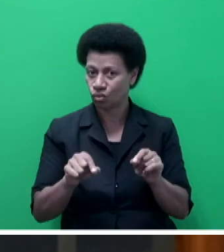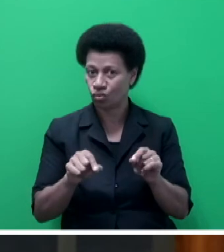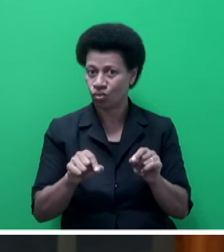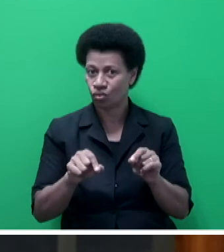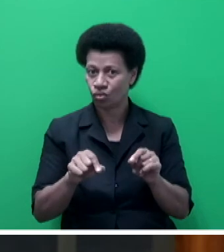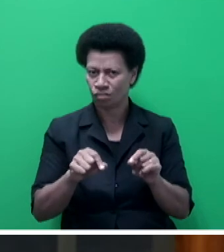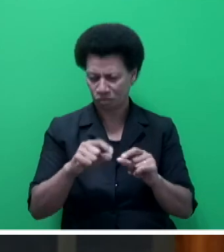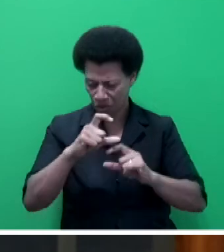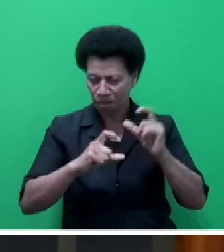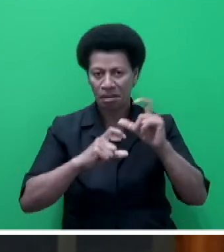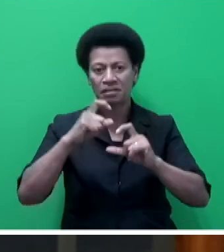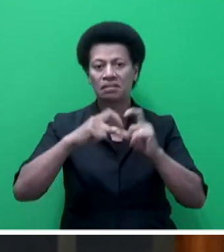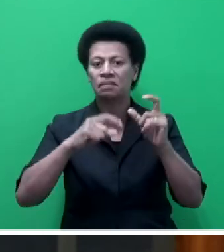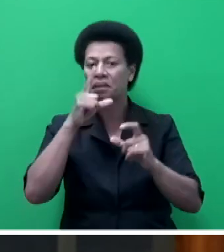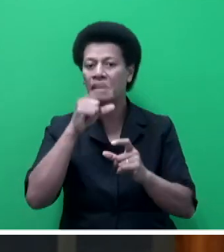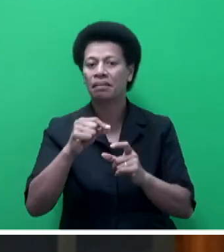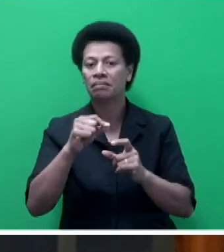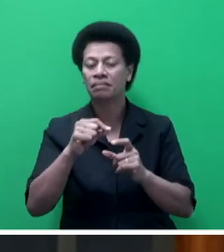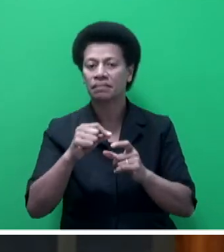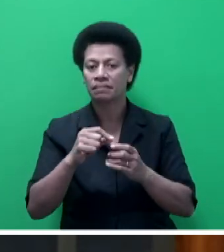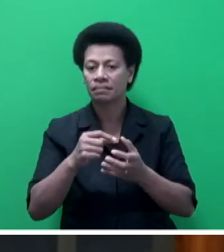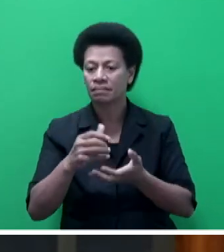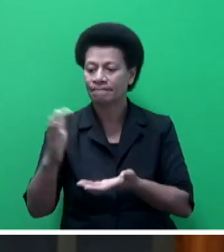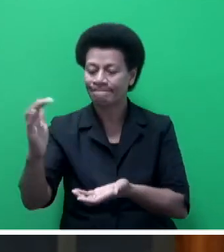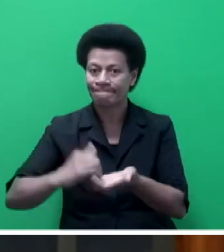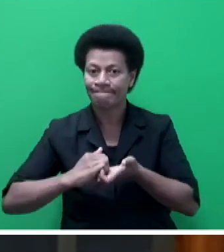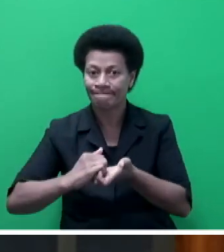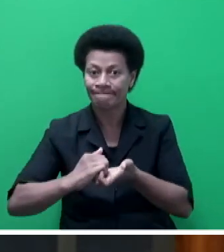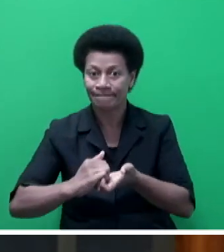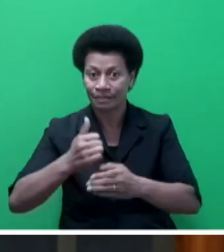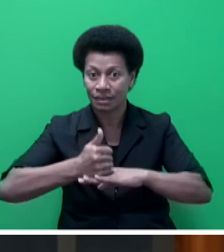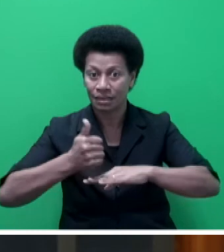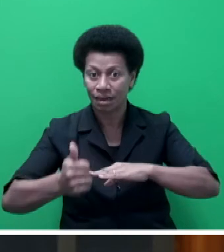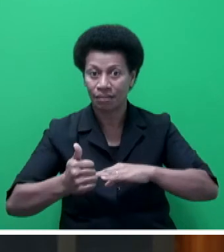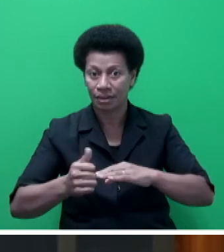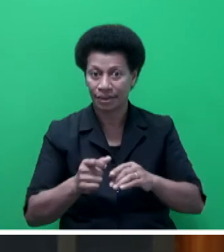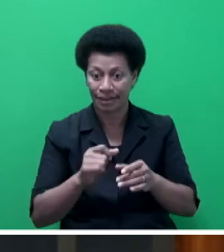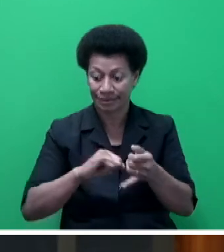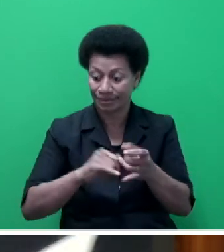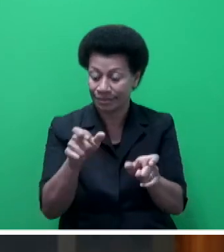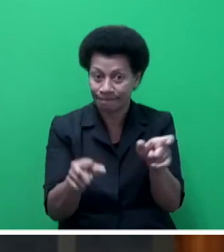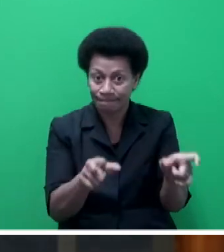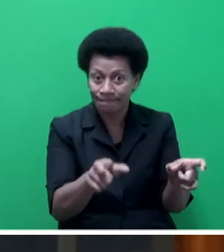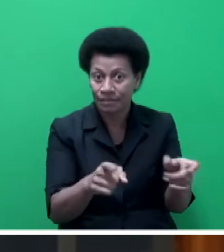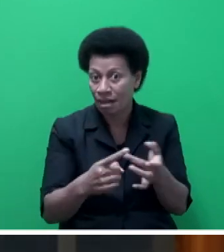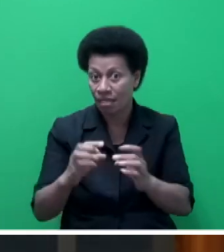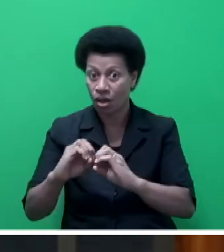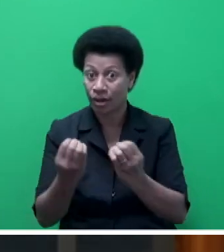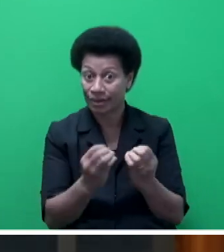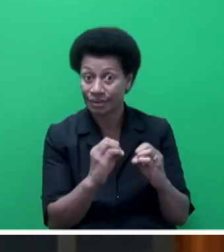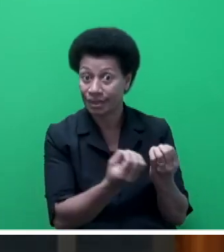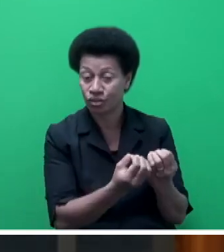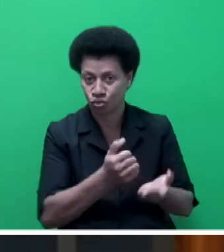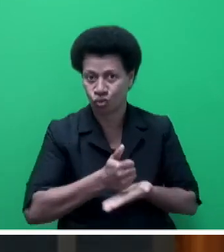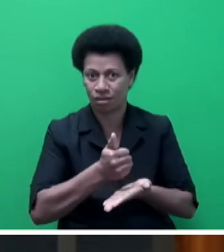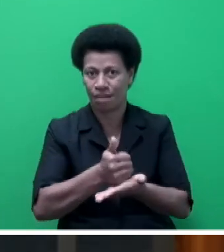our capacity to collaborate with our government and relevant stakeholders to support the implementation